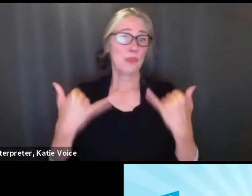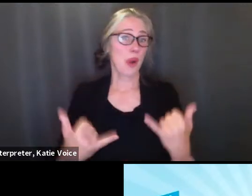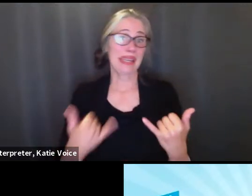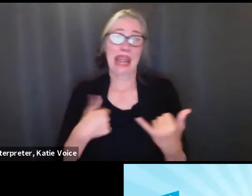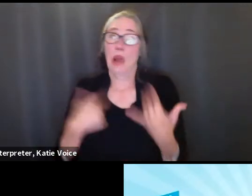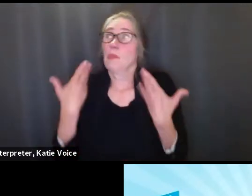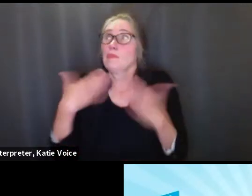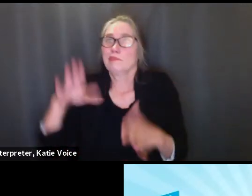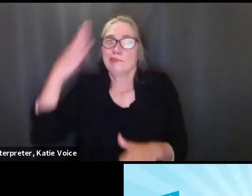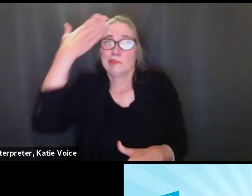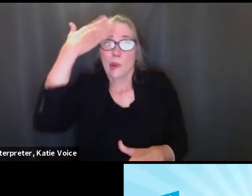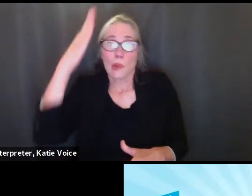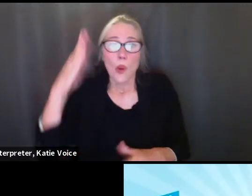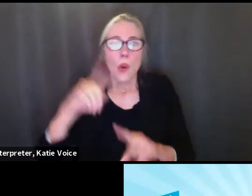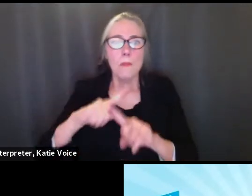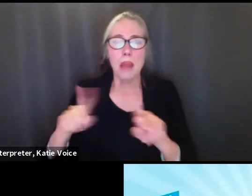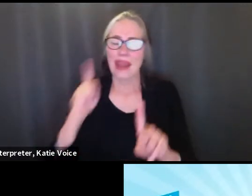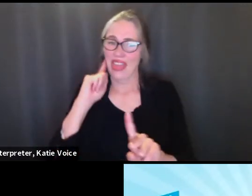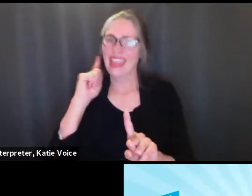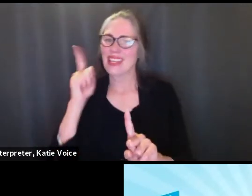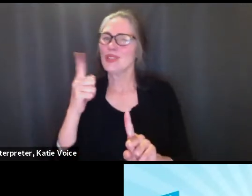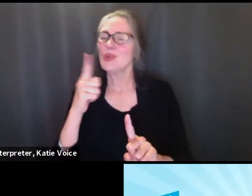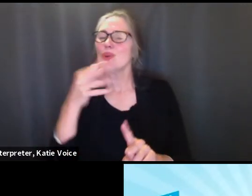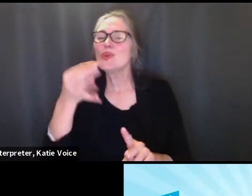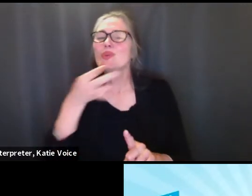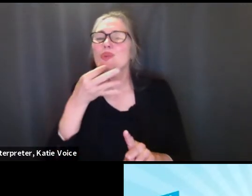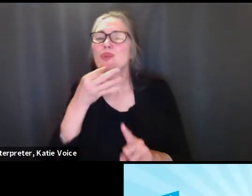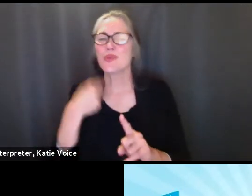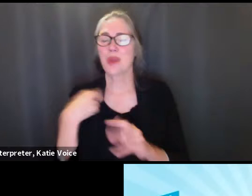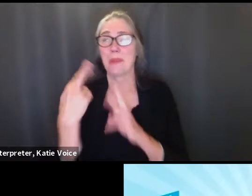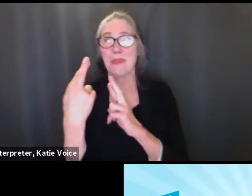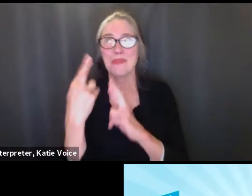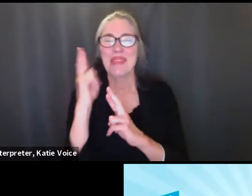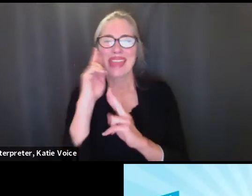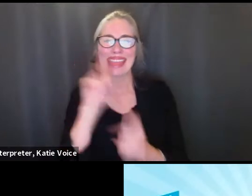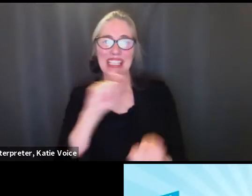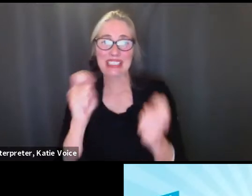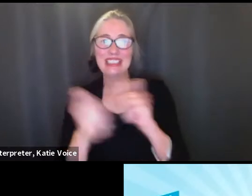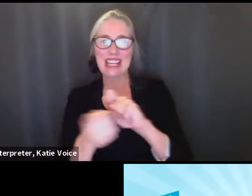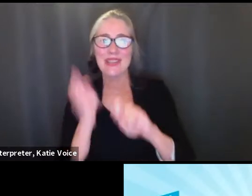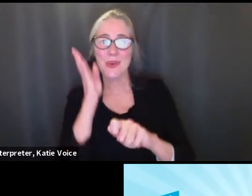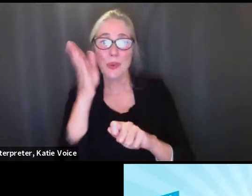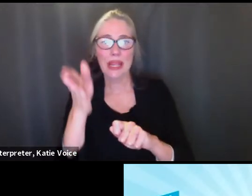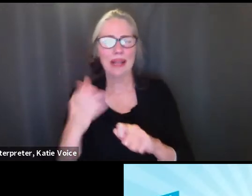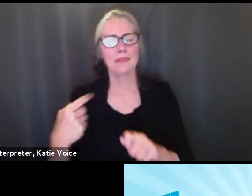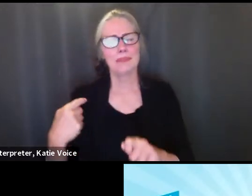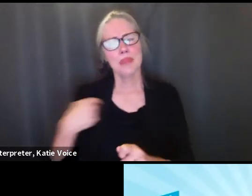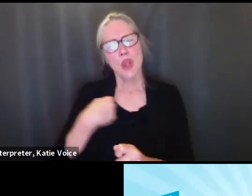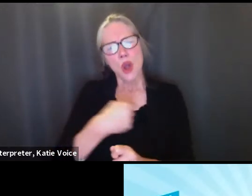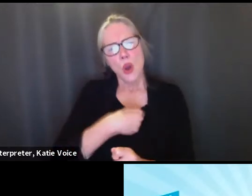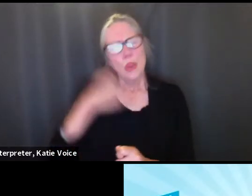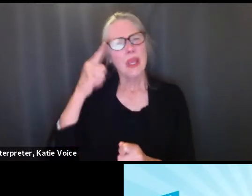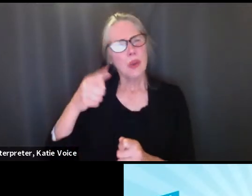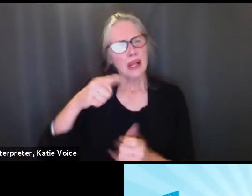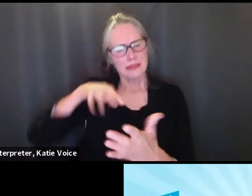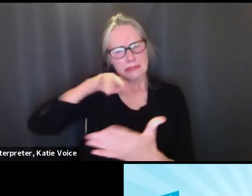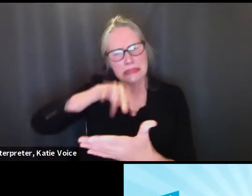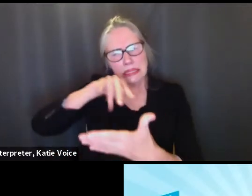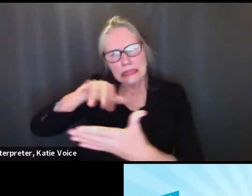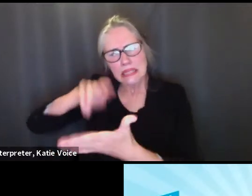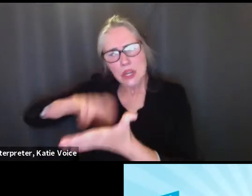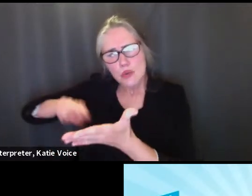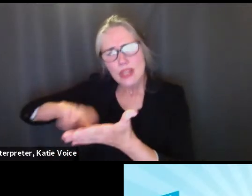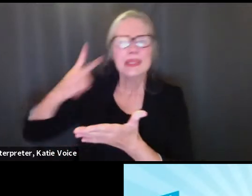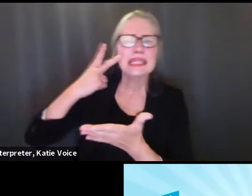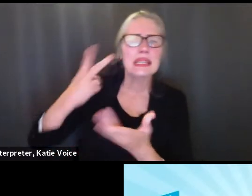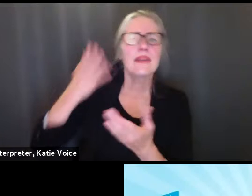as Susan said, very, very soon now. We're going to be watching the research and trying to understand what the future holds